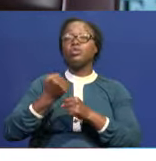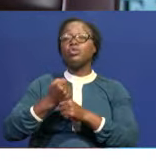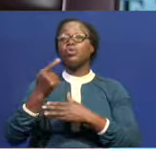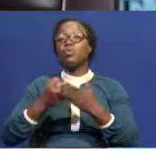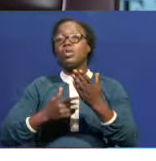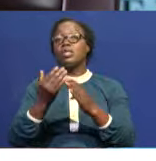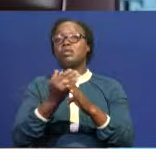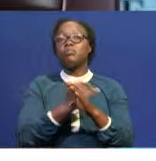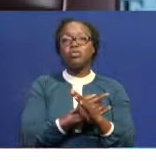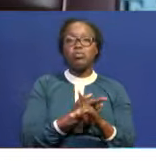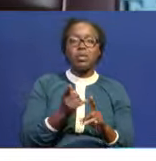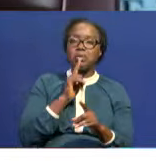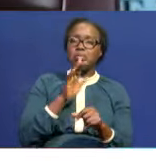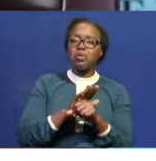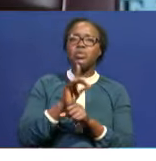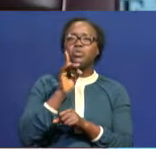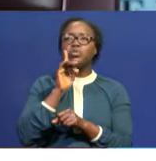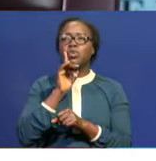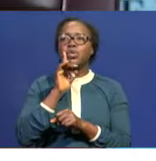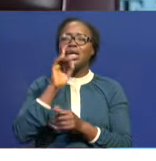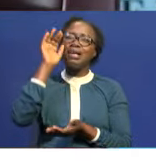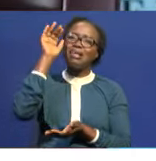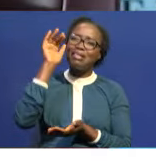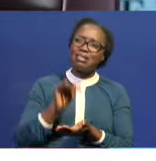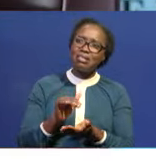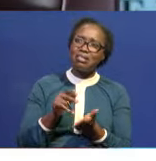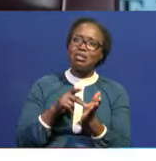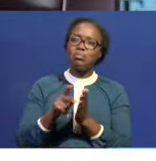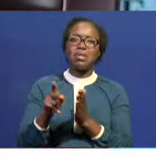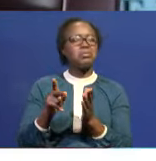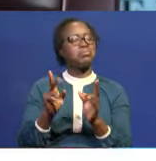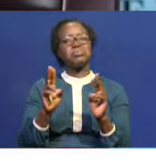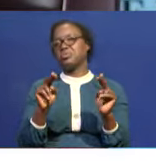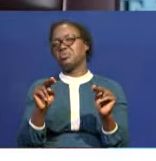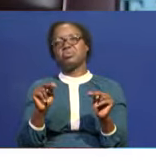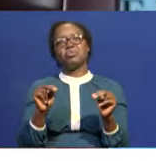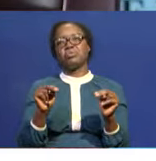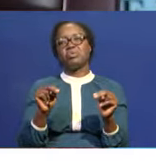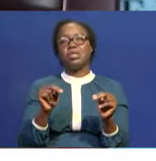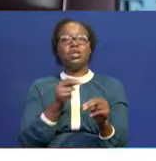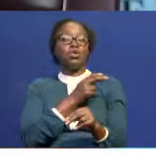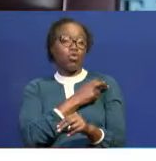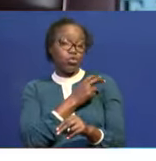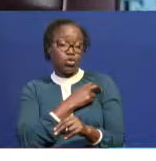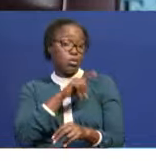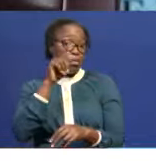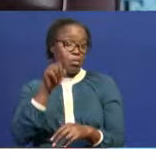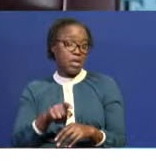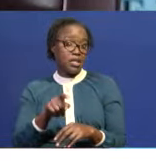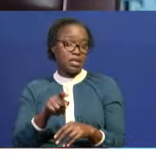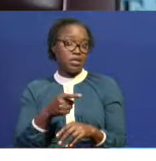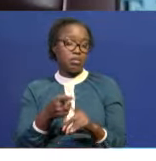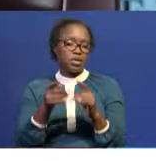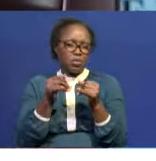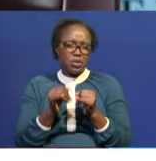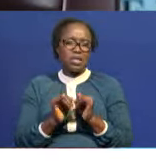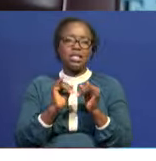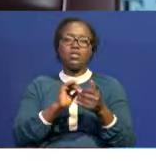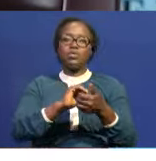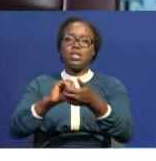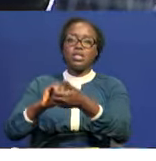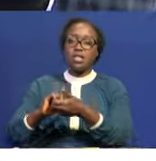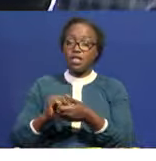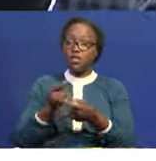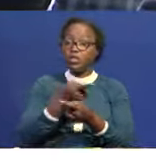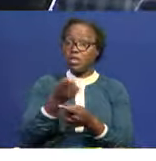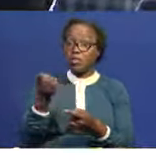But I cannot say that tomorrow I will bring down the prices, because that was done in a very consultative manner, but we will try to engage with them and